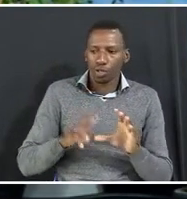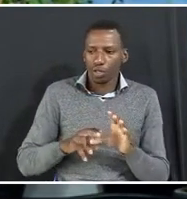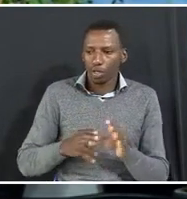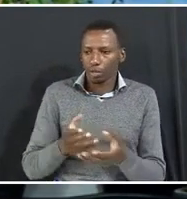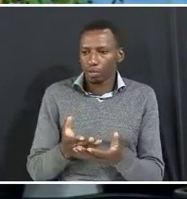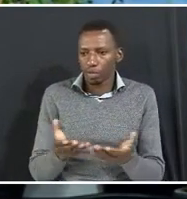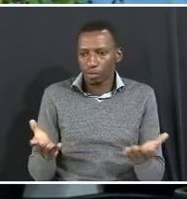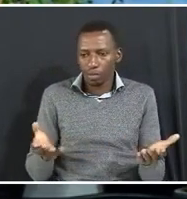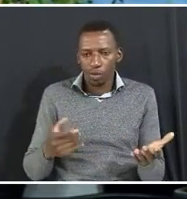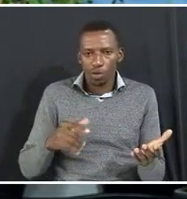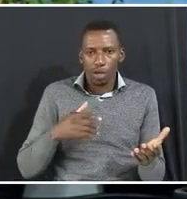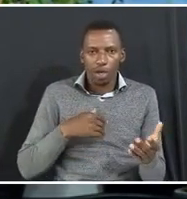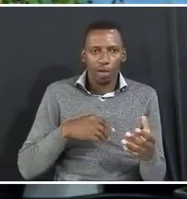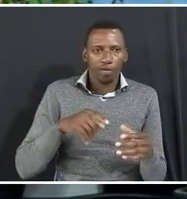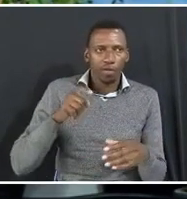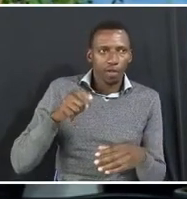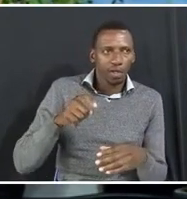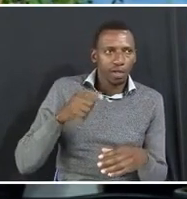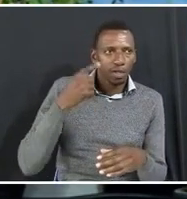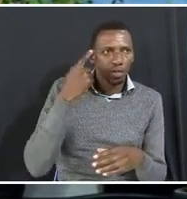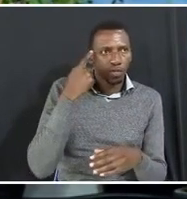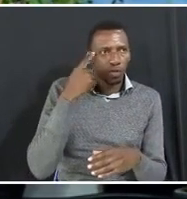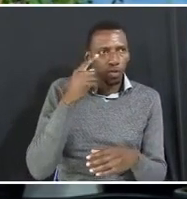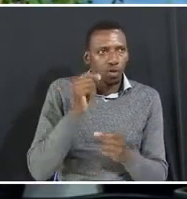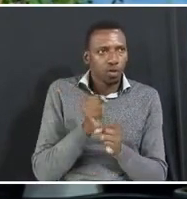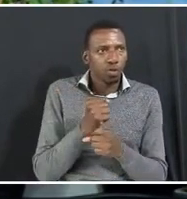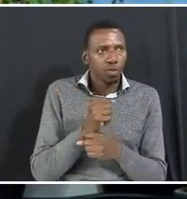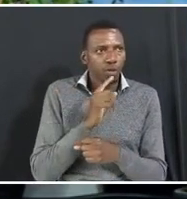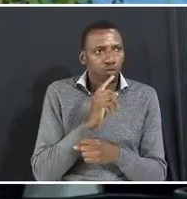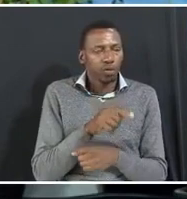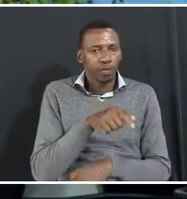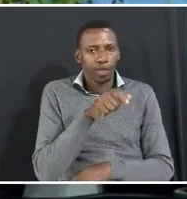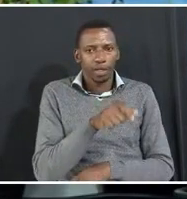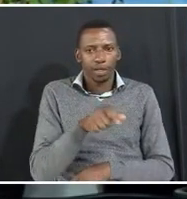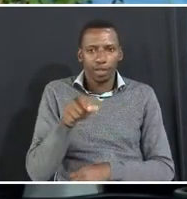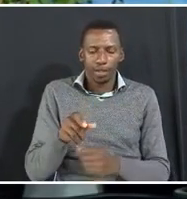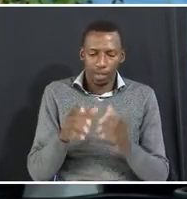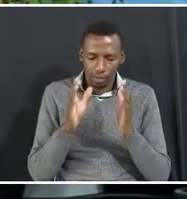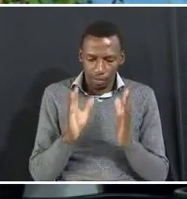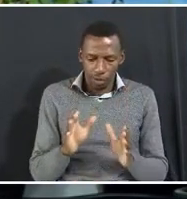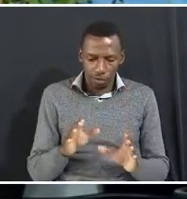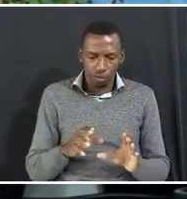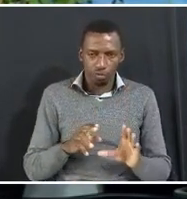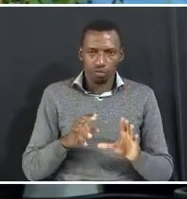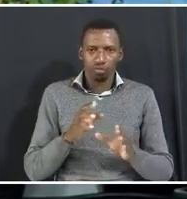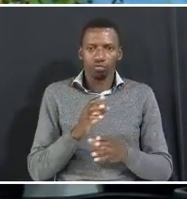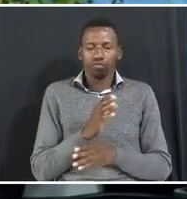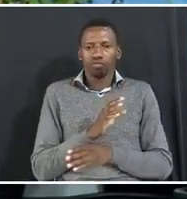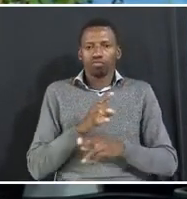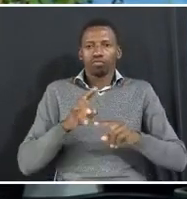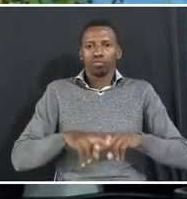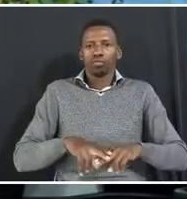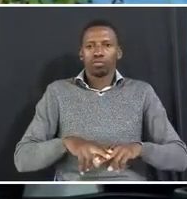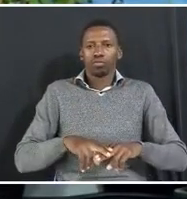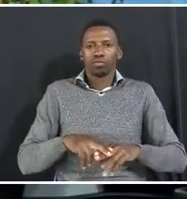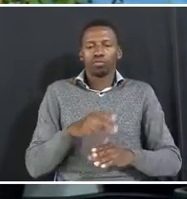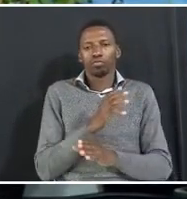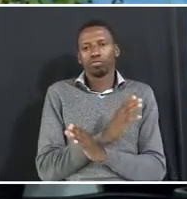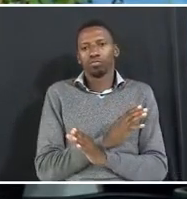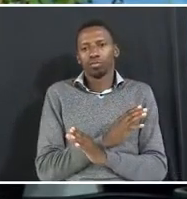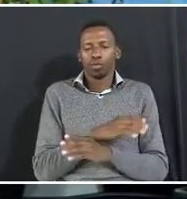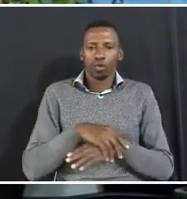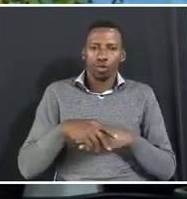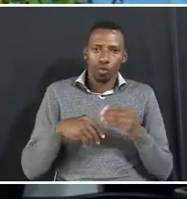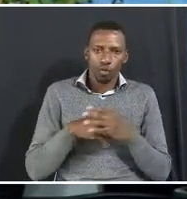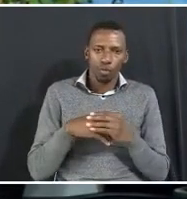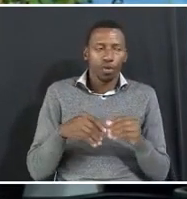We have need for to ensure that everybody is seated and comfortable during the service. As